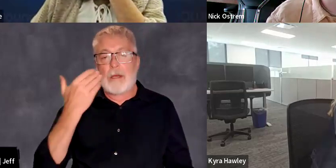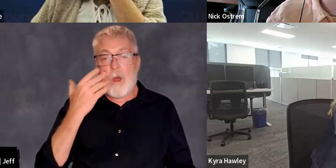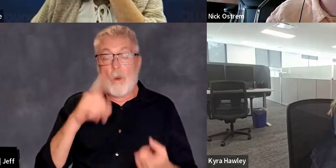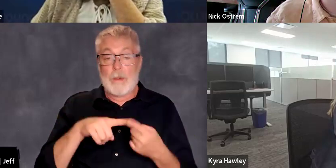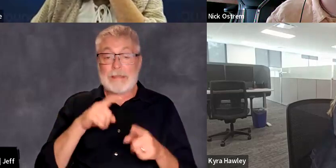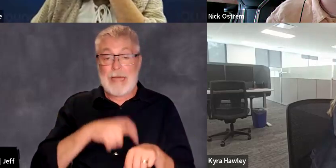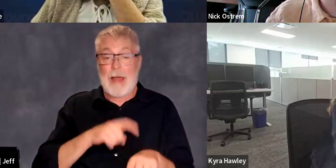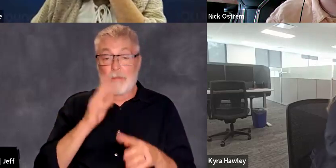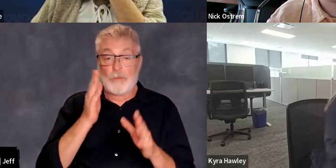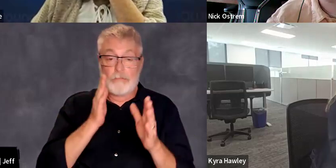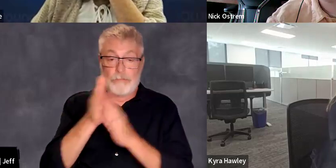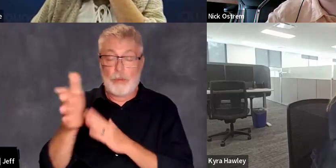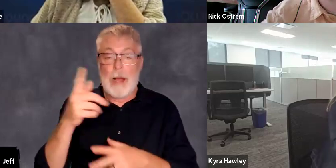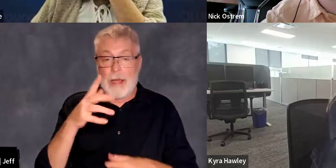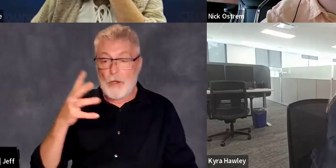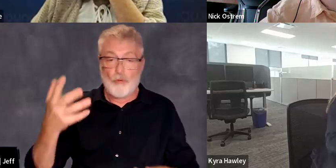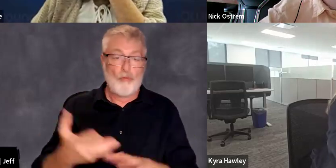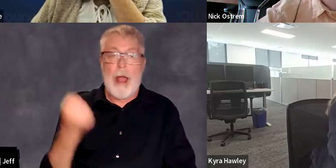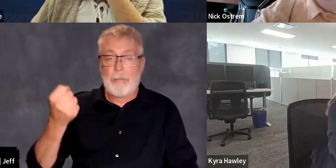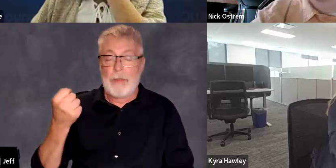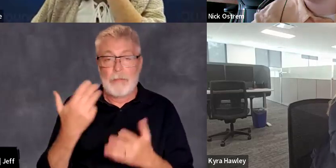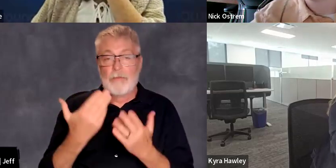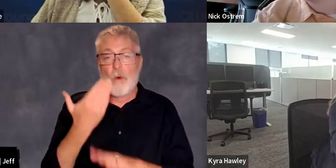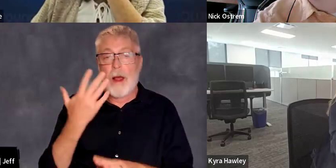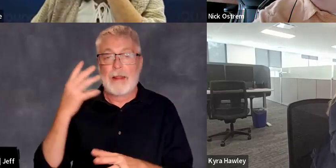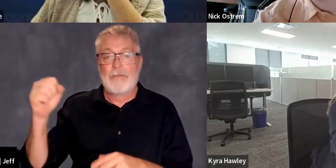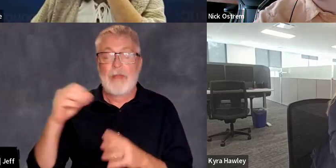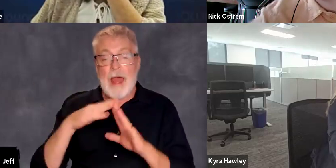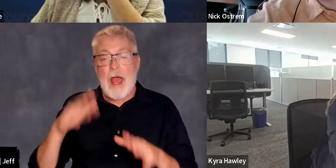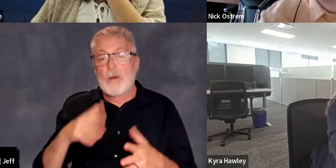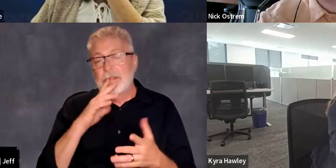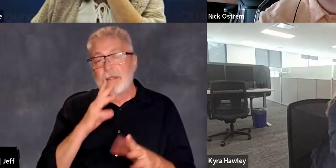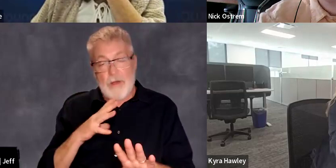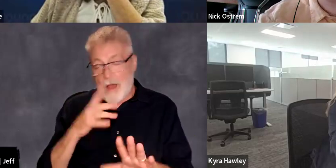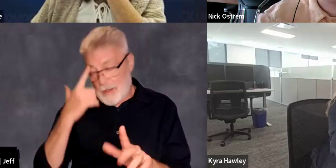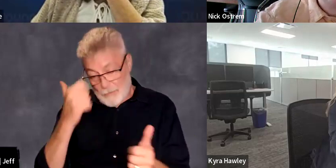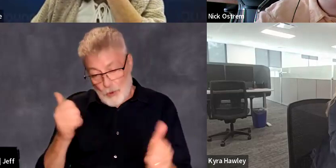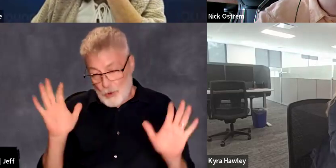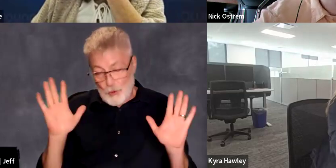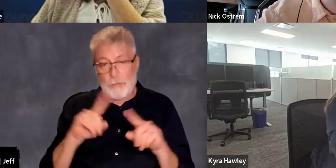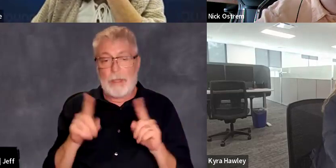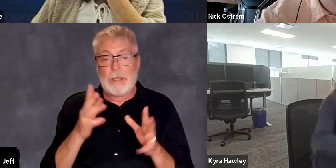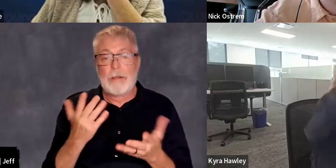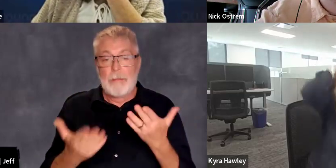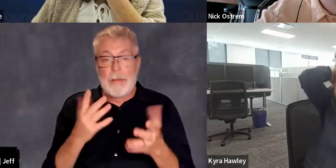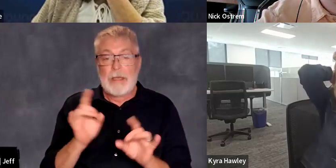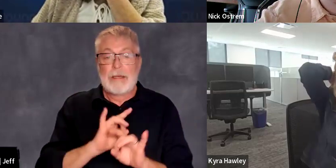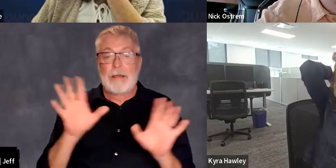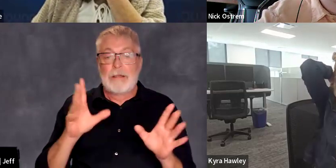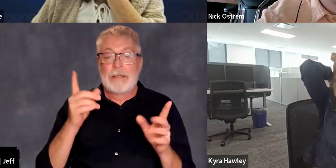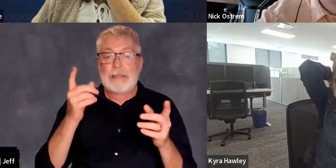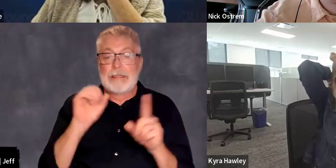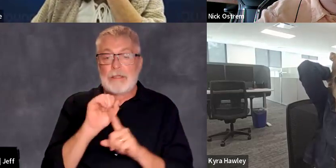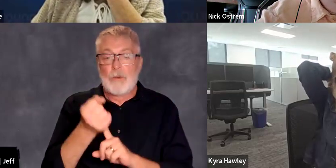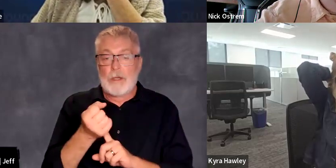time to evacuate, I can just go get them. It's fine. Um, but it is important to remember that, there may be disaster situations where you